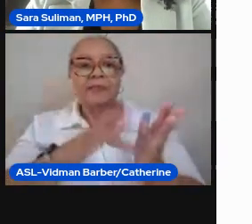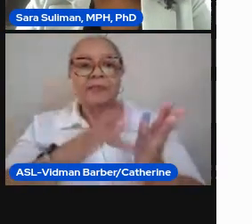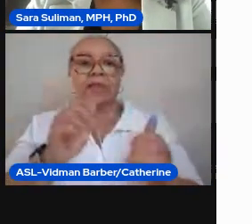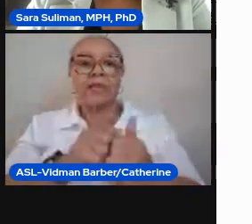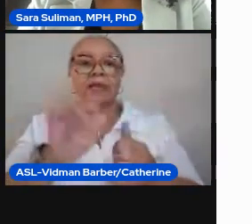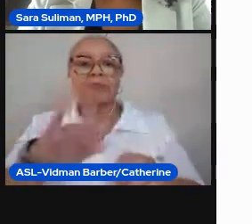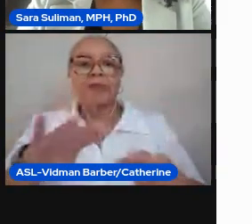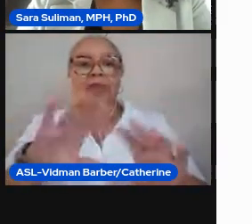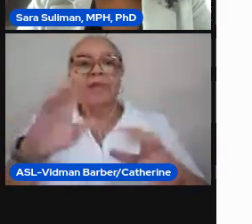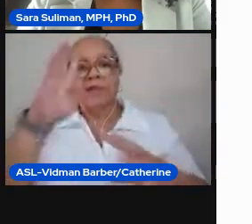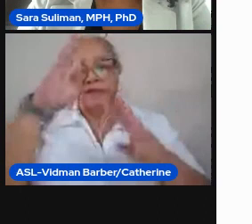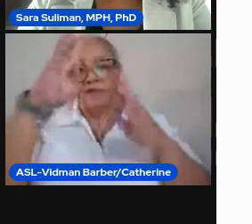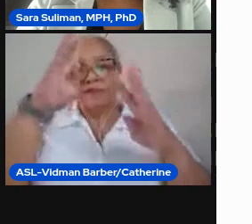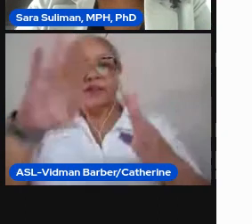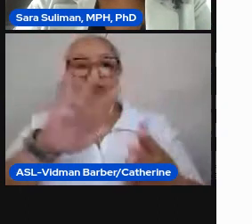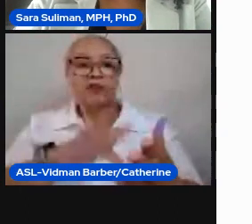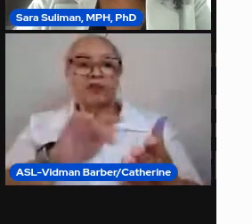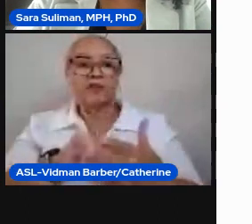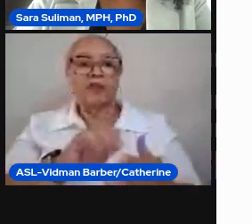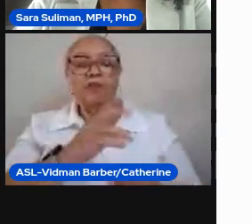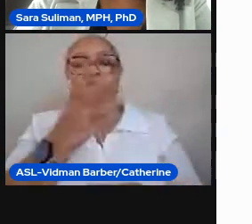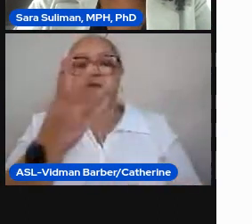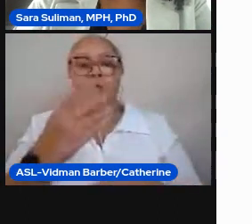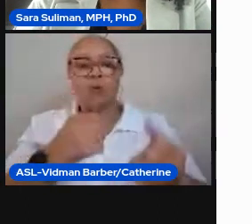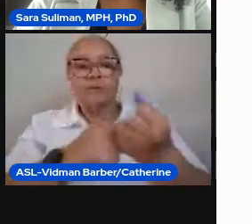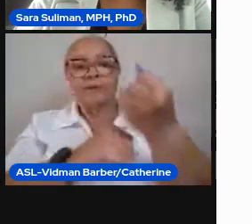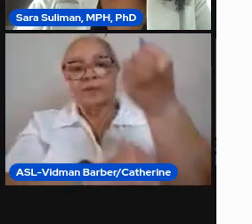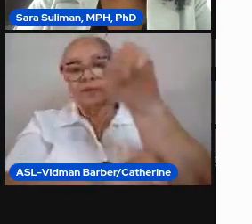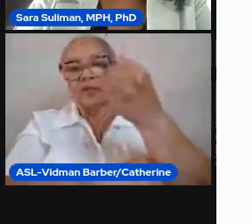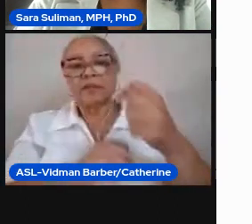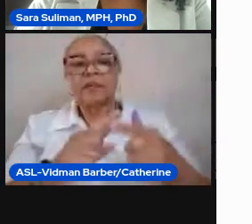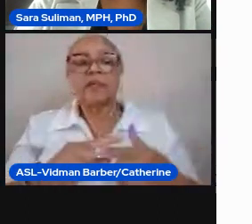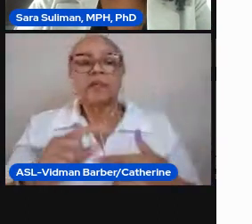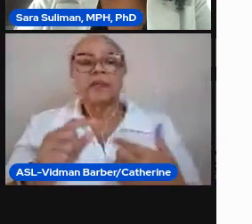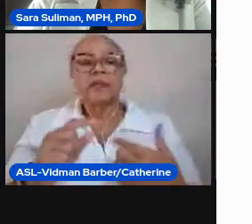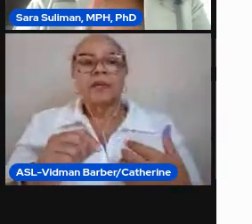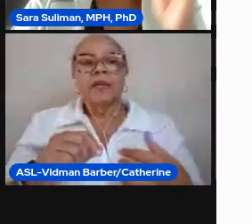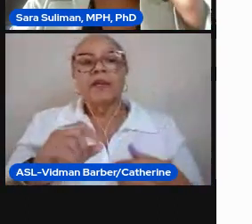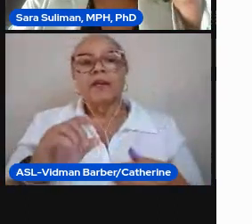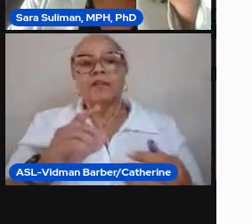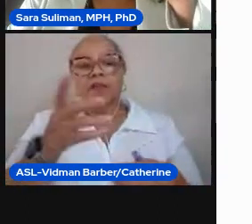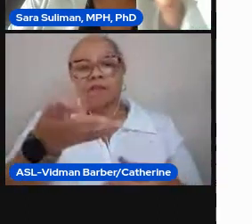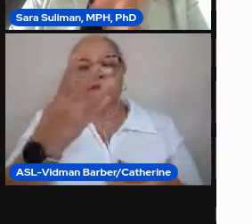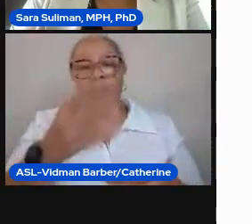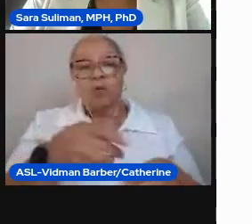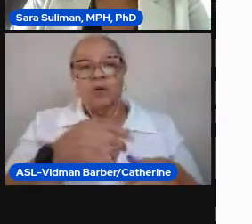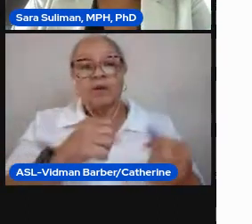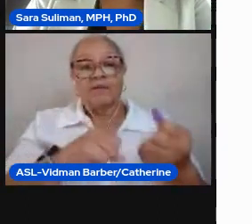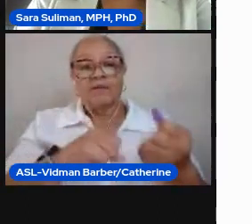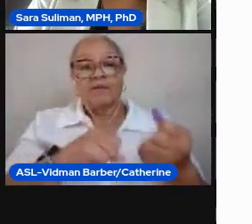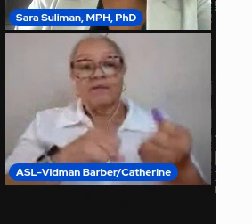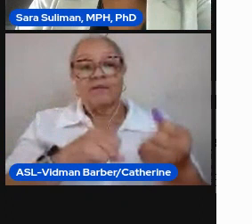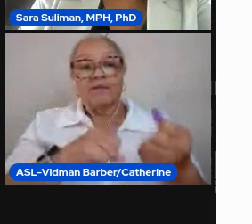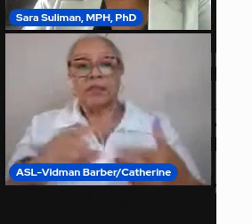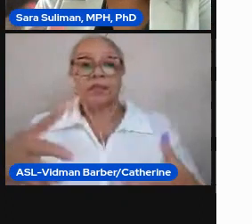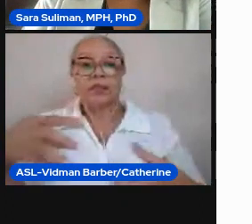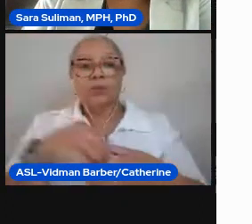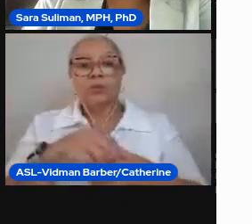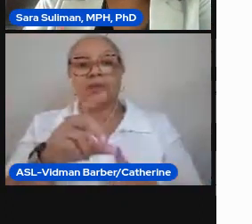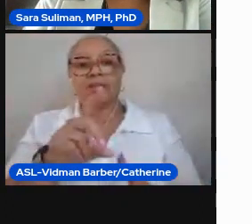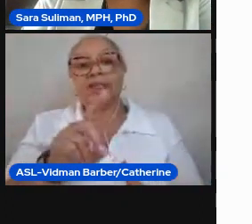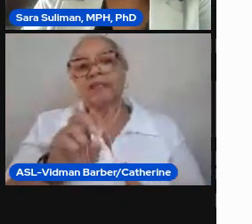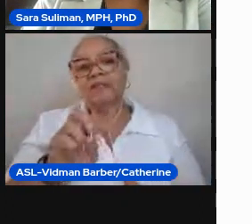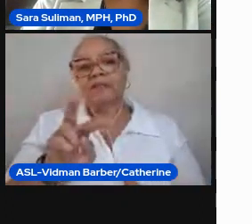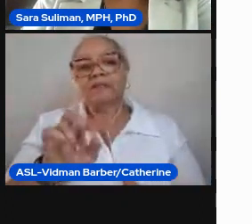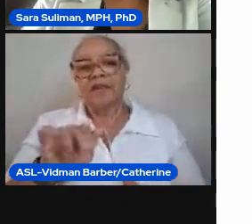COVID Innovation Center, there were four pillars. So the pillars for pandemic response included devices with